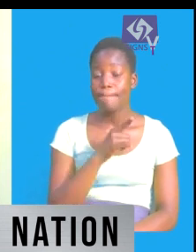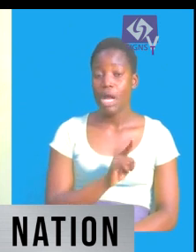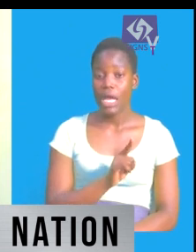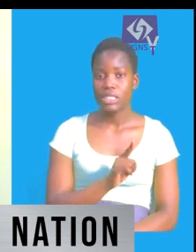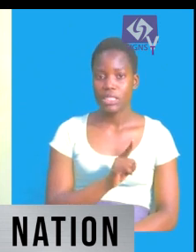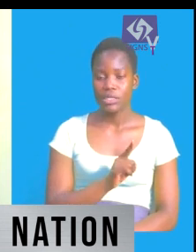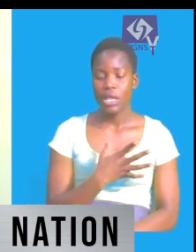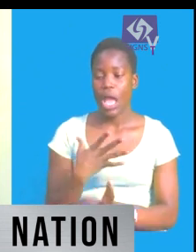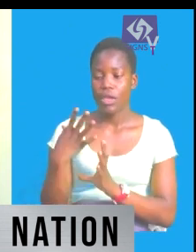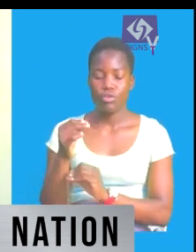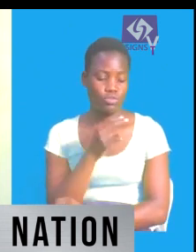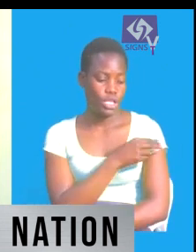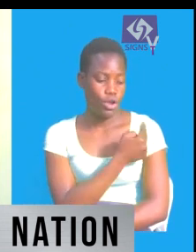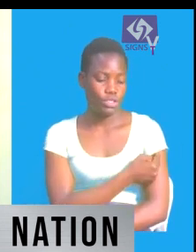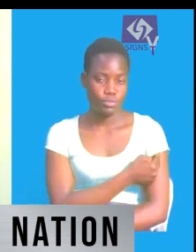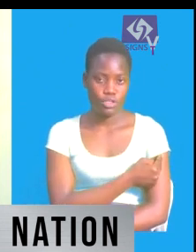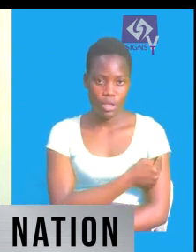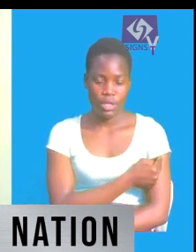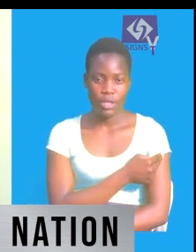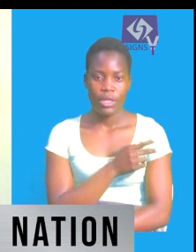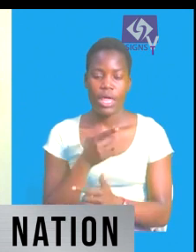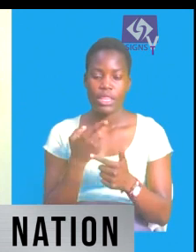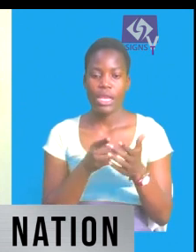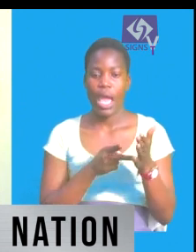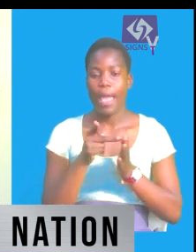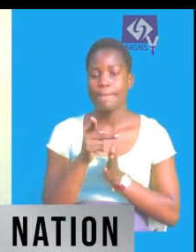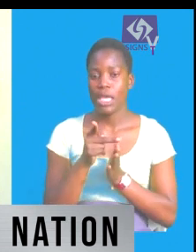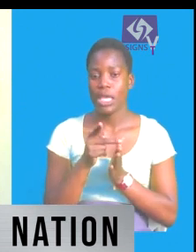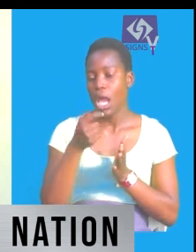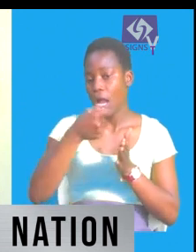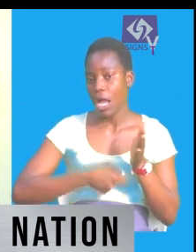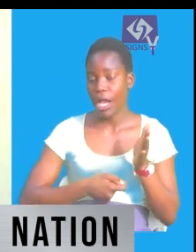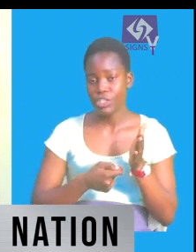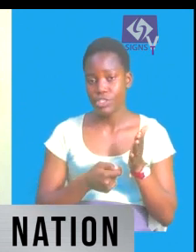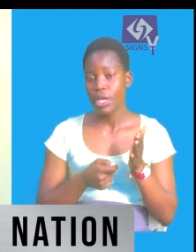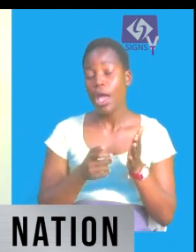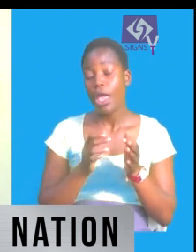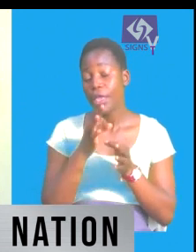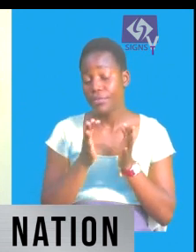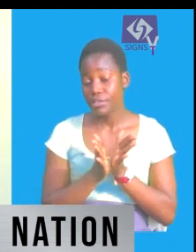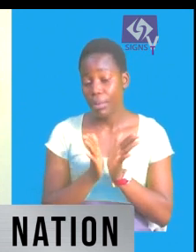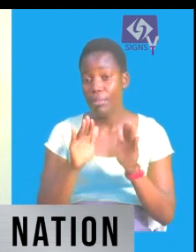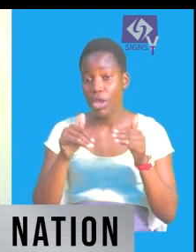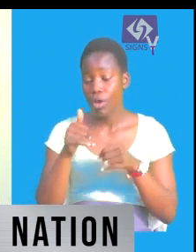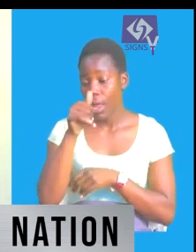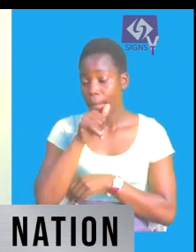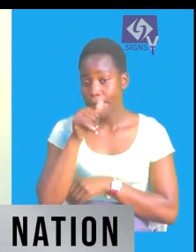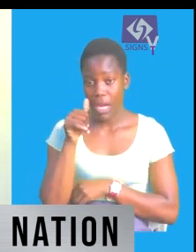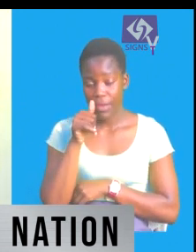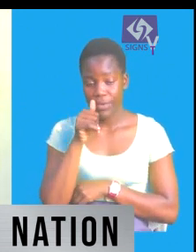I normally go to the hospital, I pay cash and everything, whether it's public, whether it's